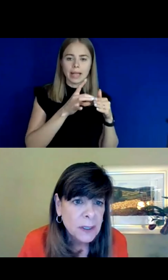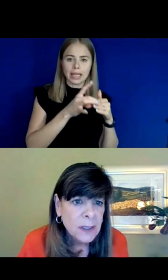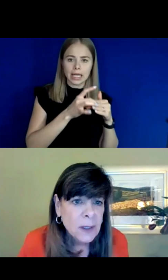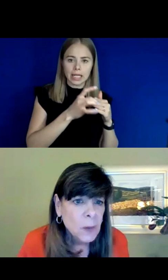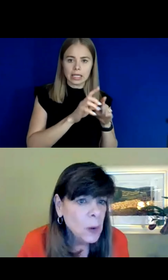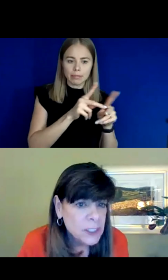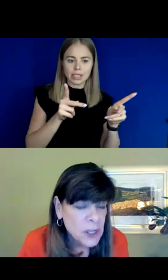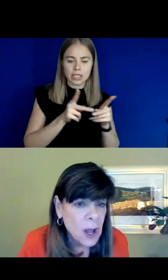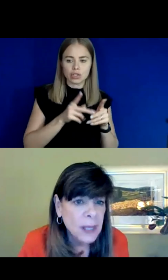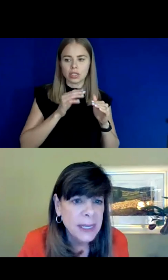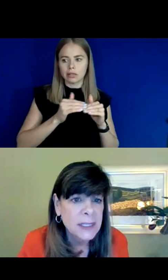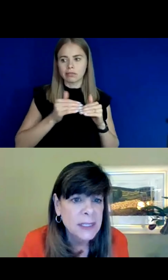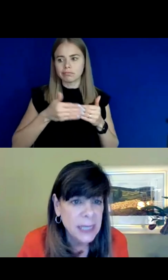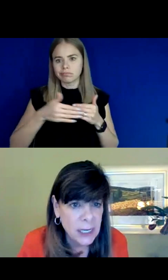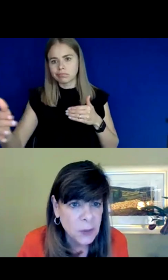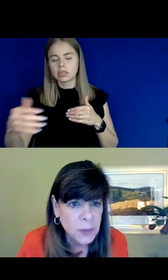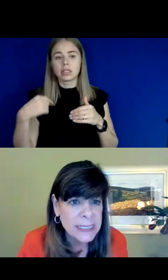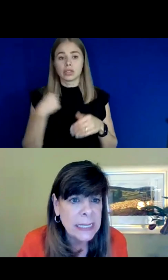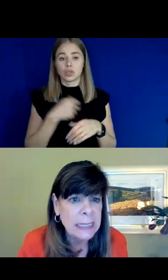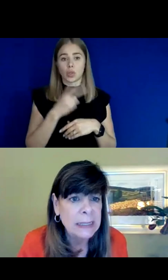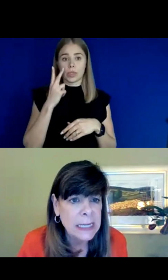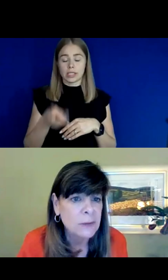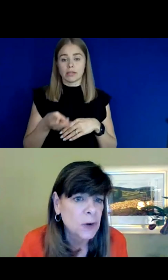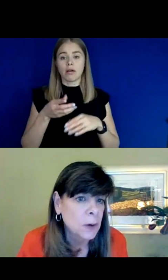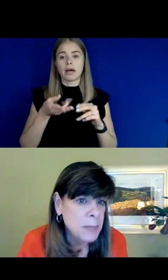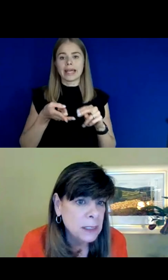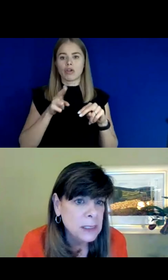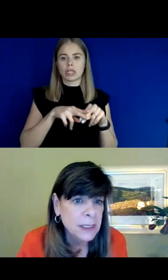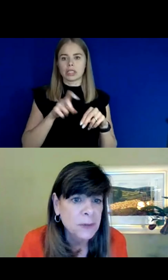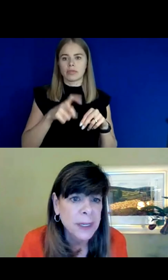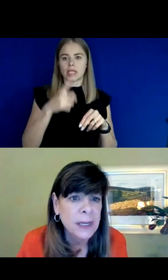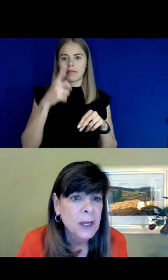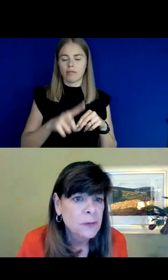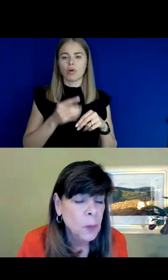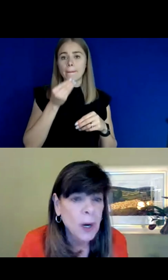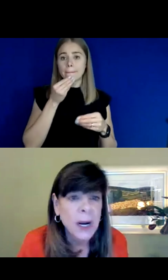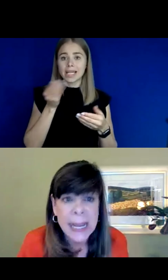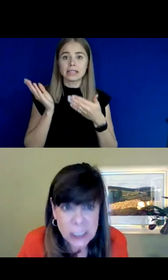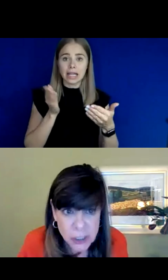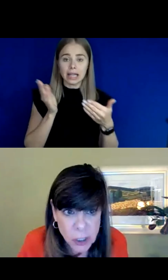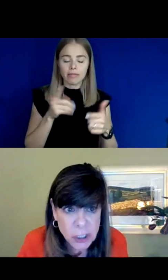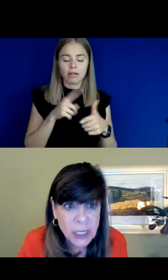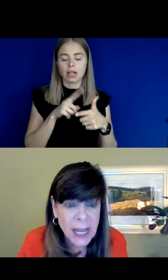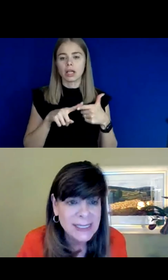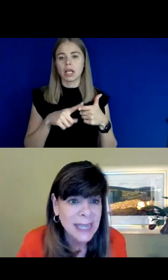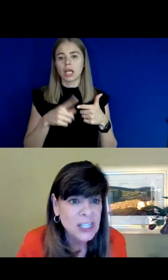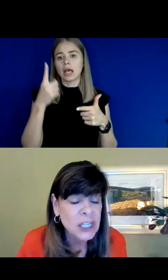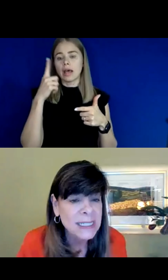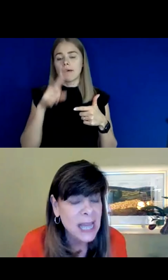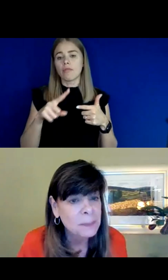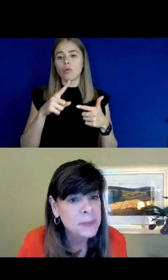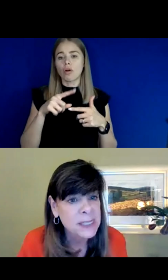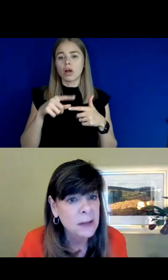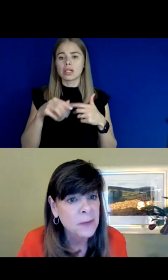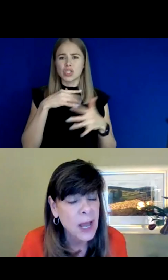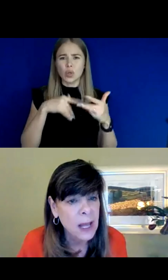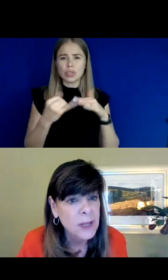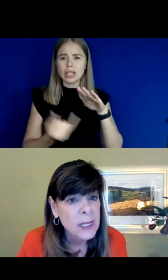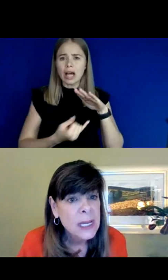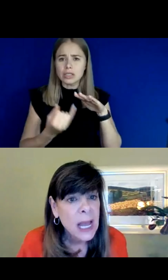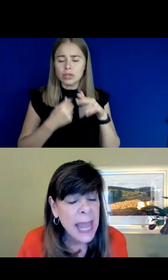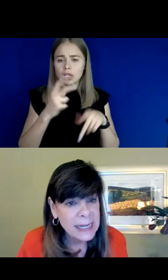forward, what we saw is an increase in the need for meal delivery, for social isolation types